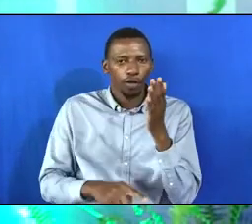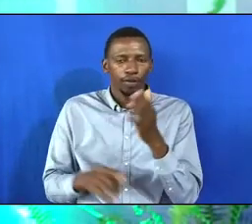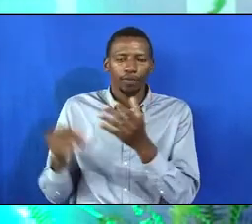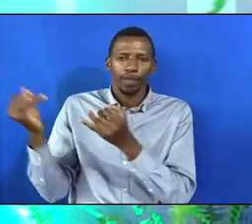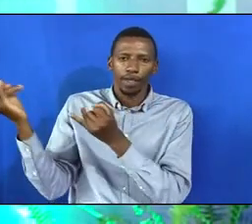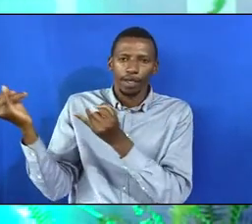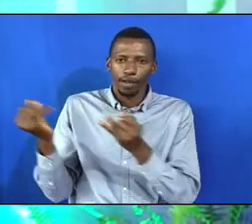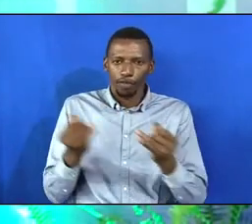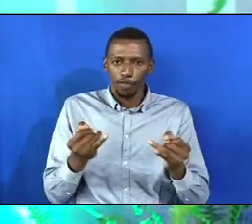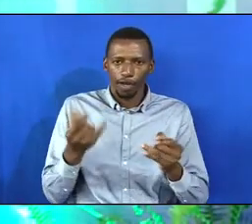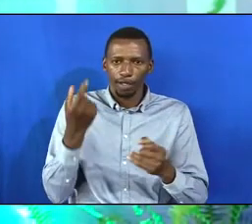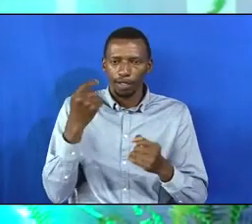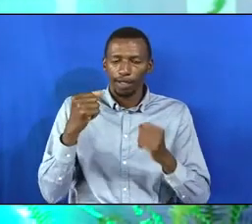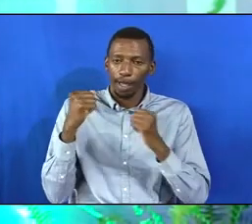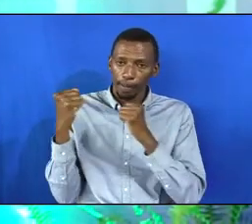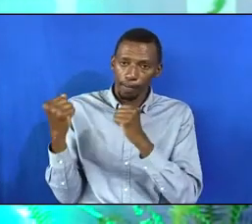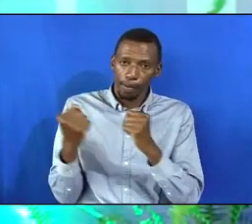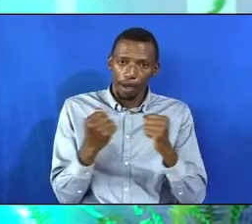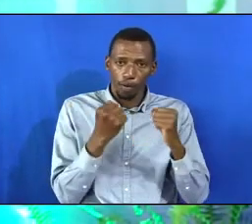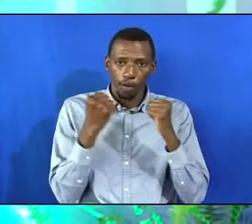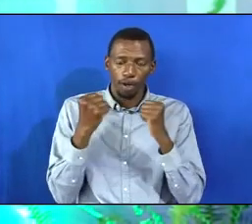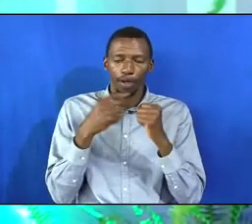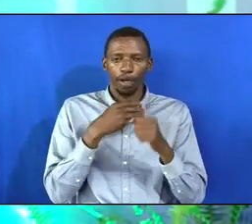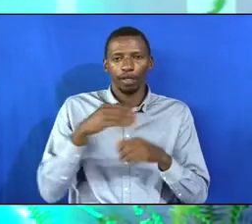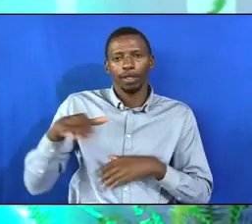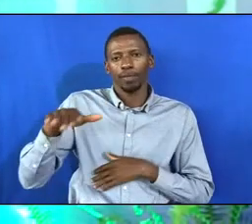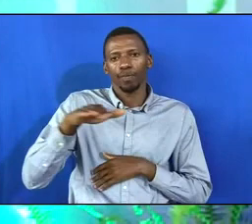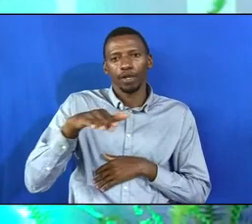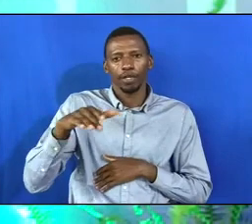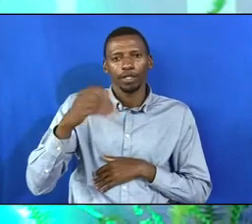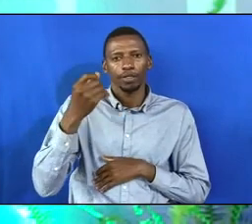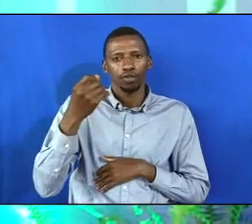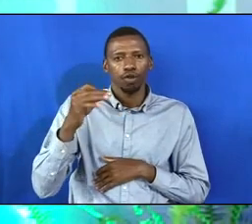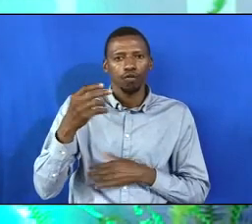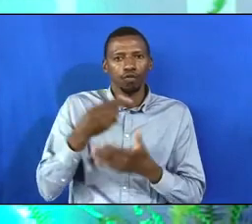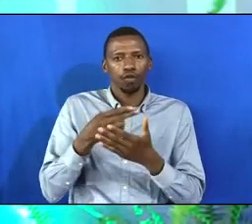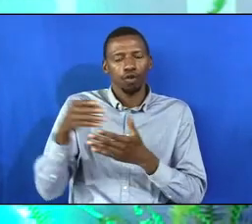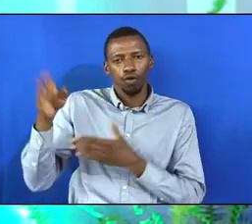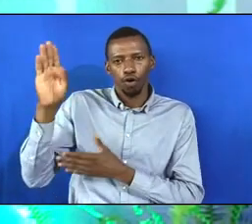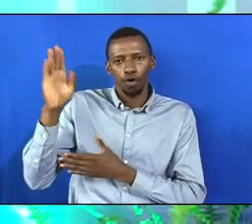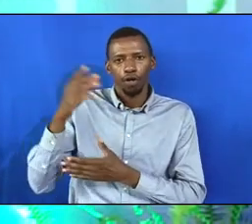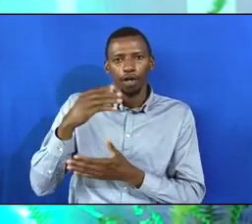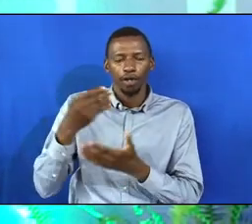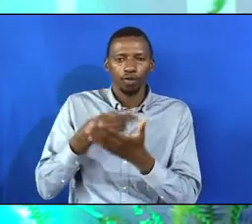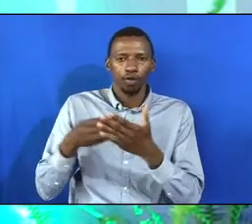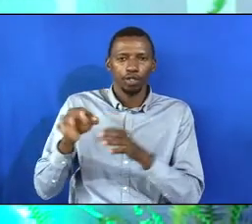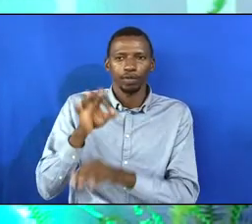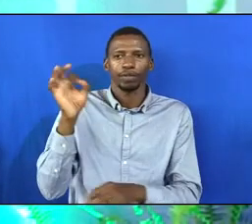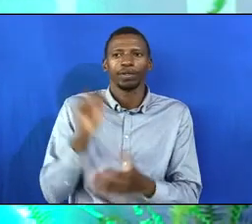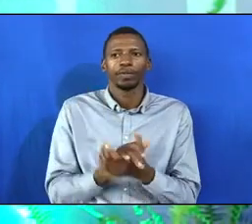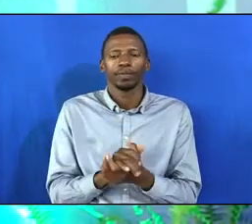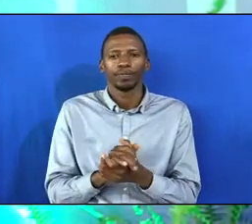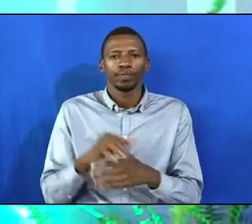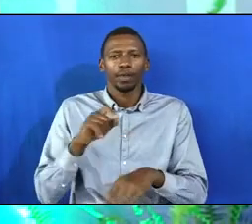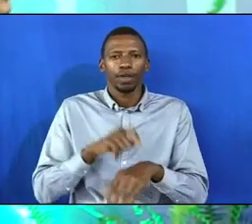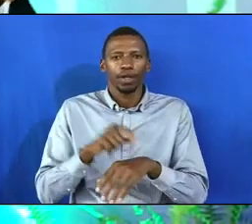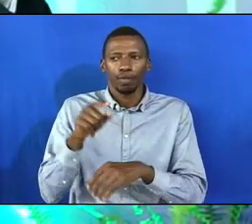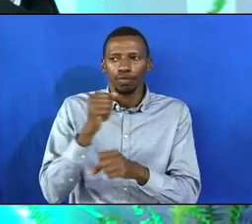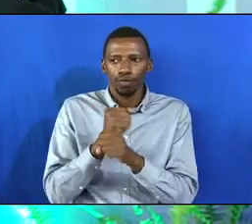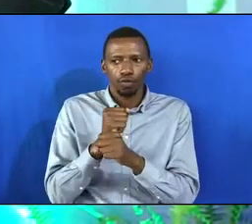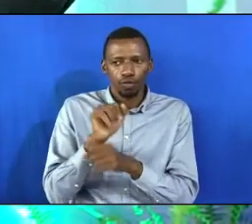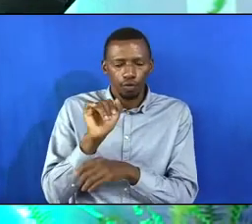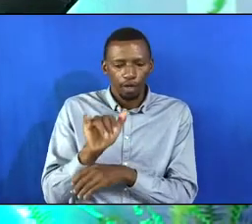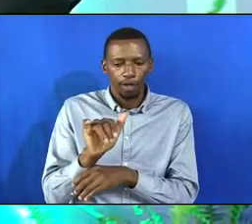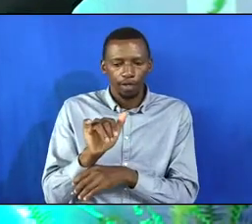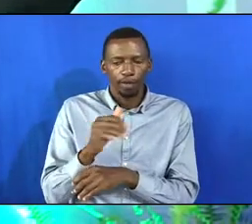invite the power and the presence of the Holy Spirit. So as you do that, our